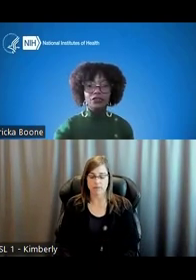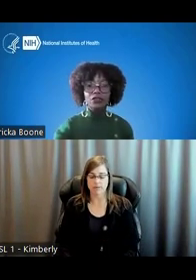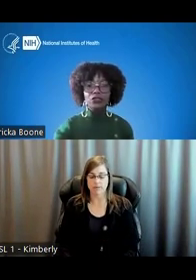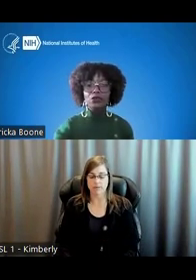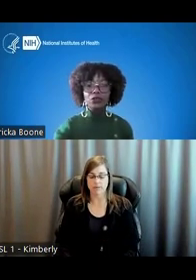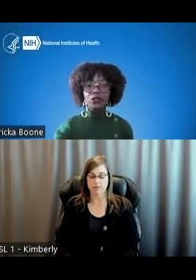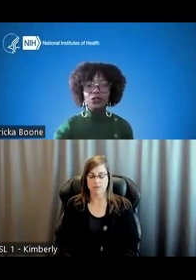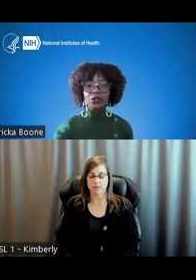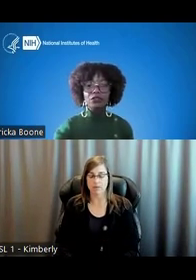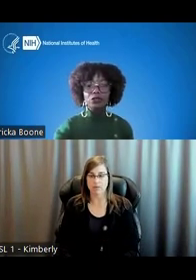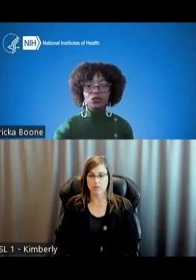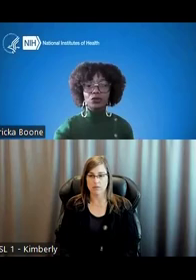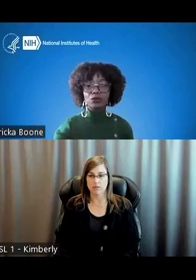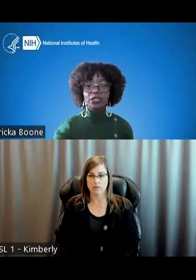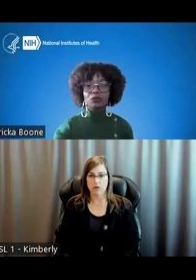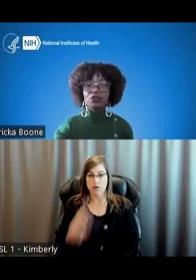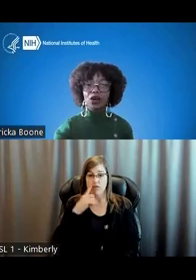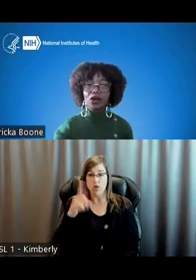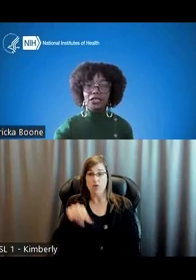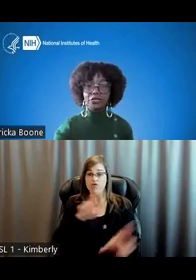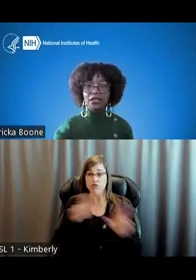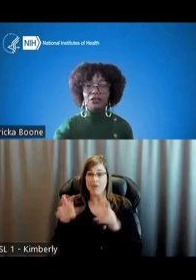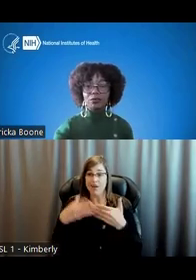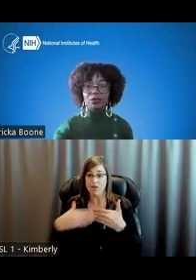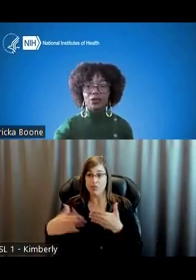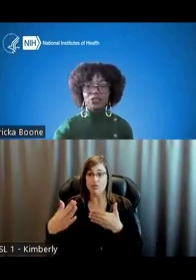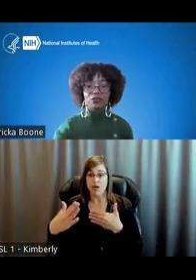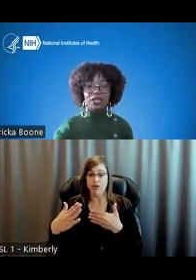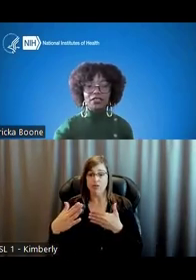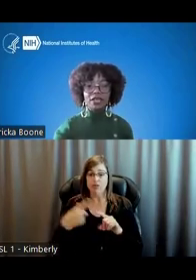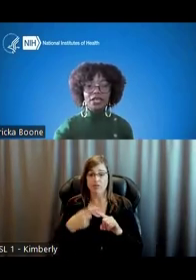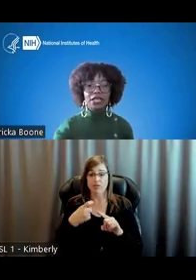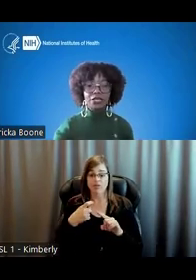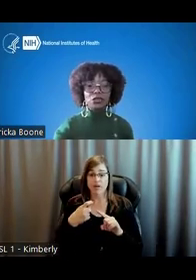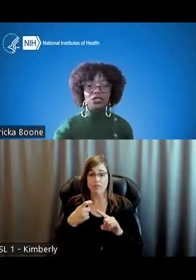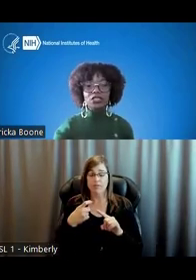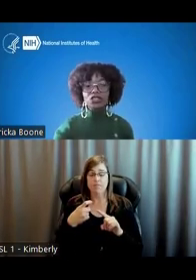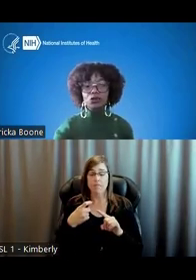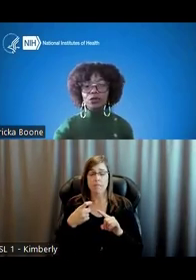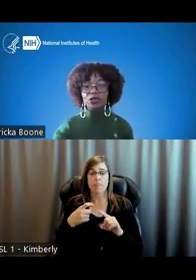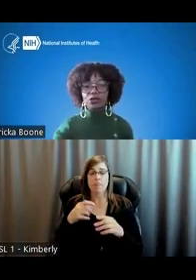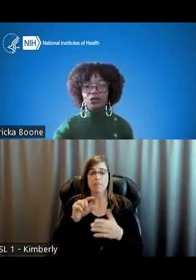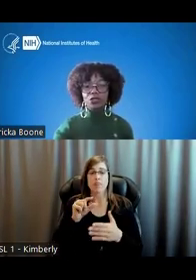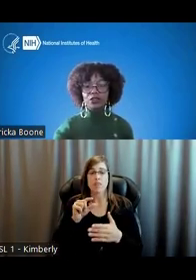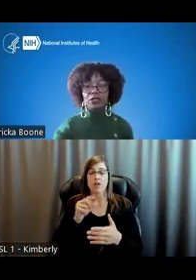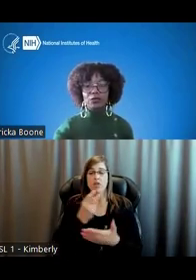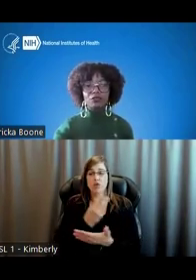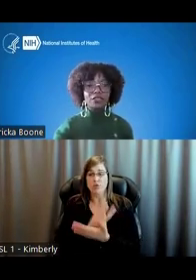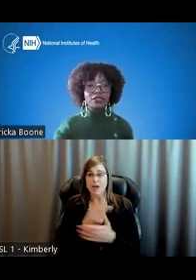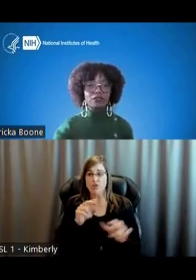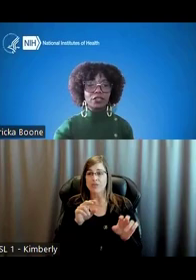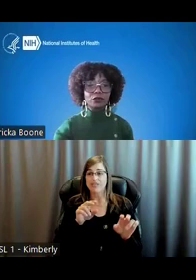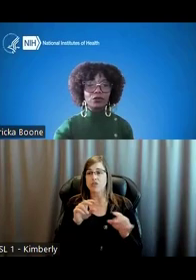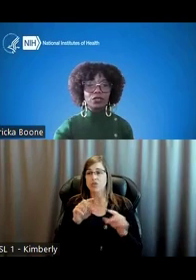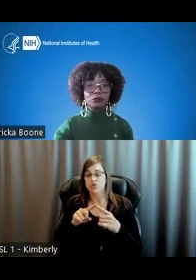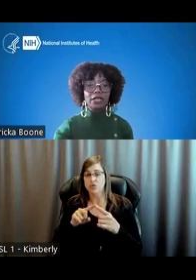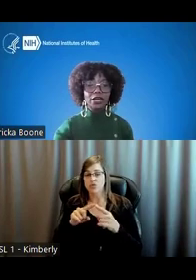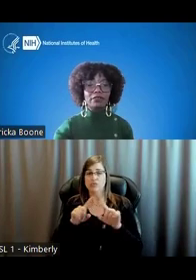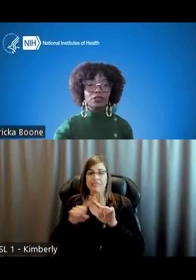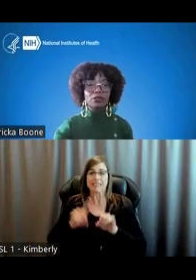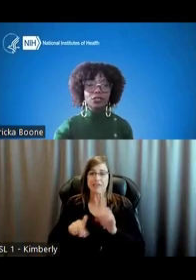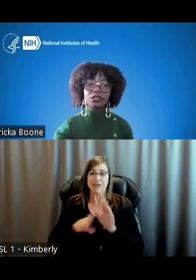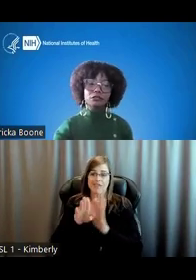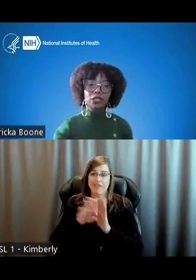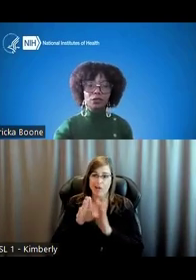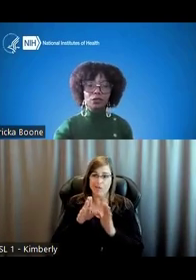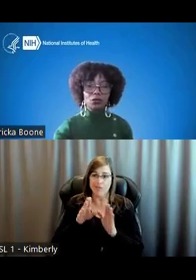Alrighty, so for those individuals that are ready to move on from the graduate phase into additional mentor career development phases of their career, we